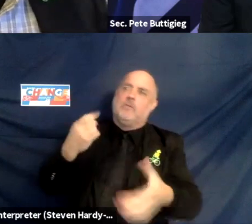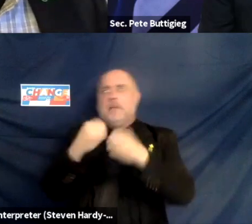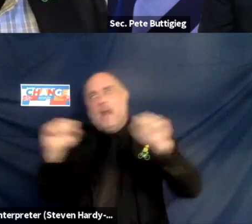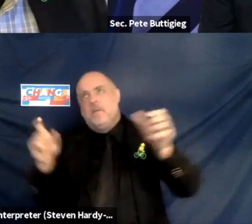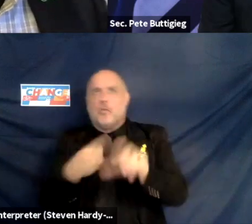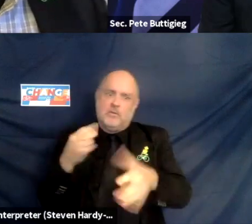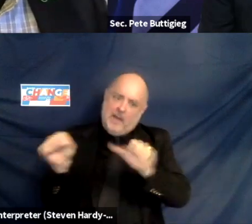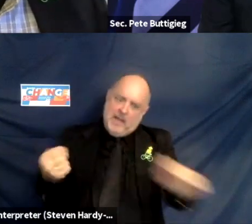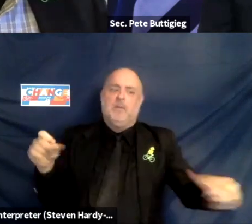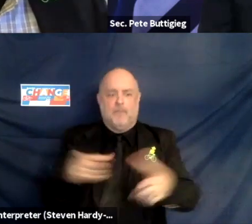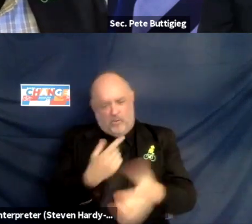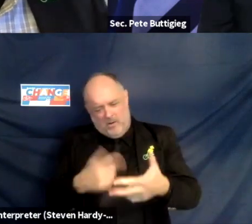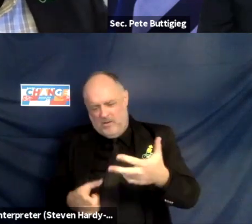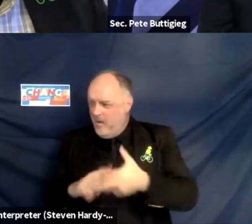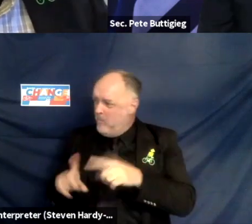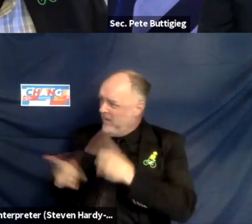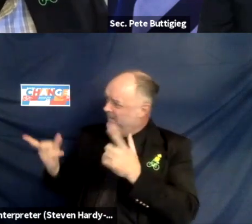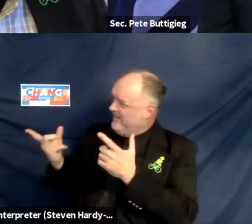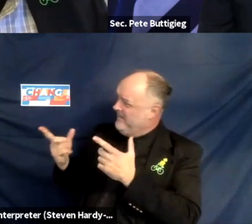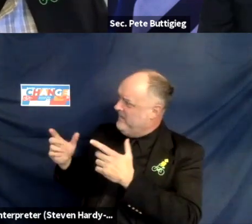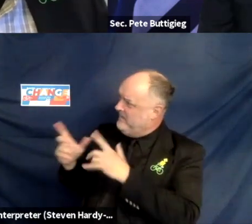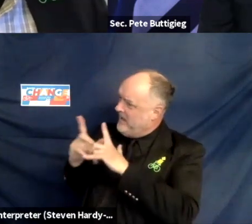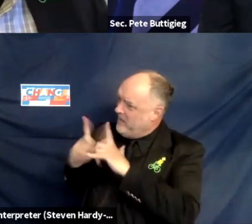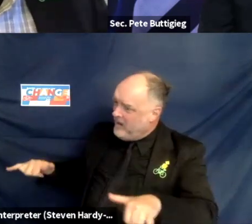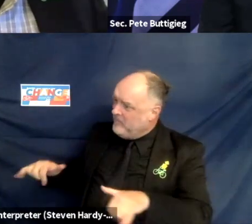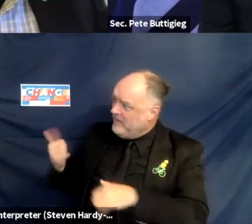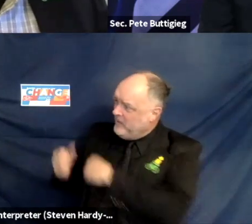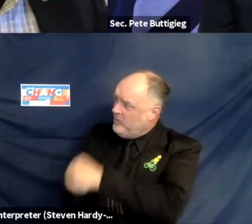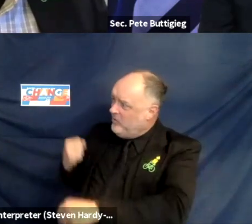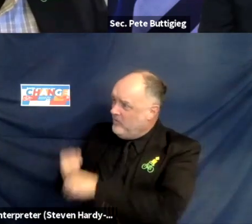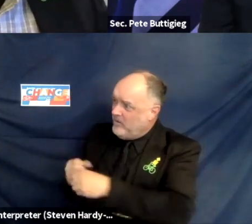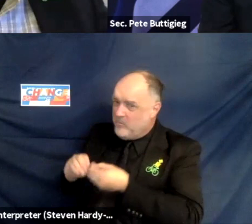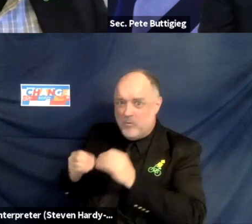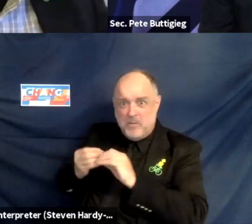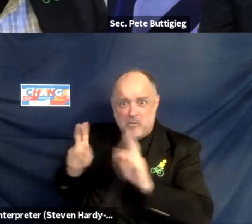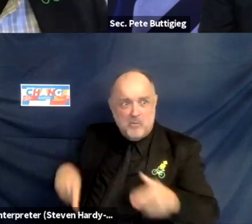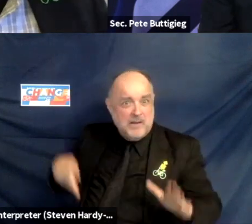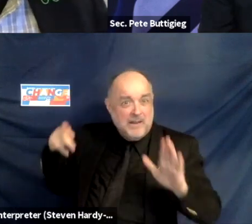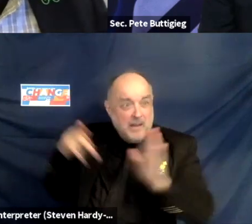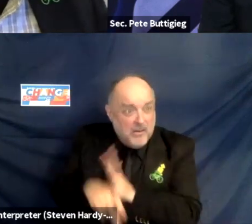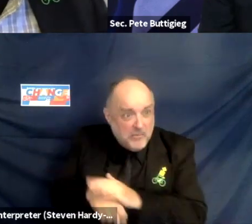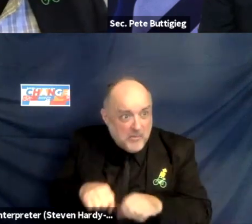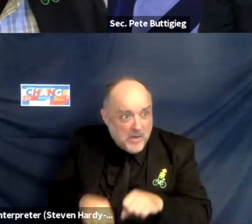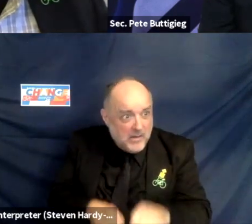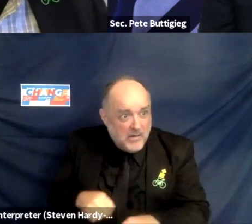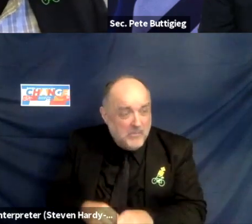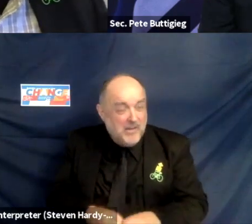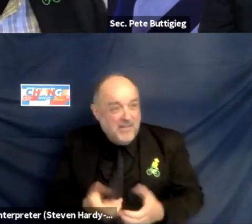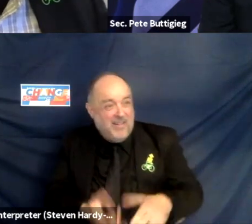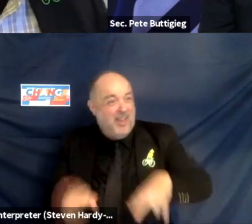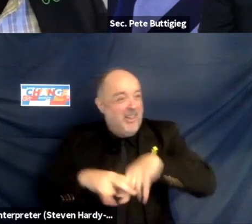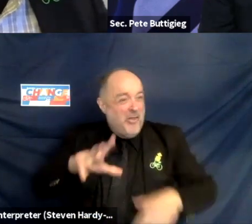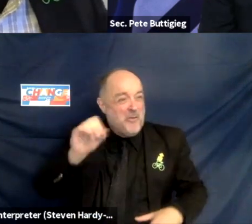same time, over the same decade, the number of people that have been killed while biking has increased by over 30%,